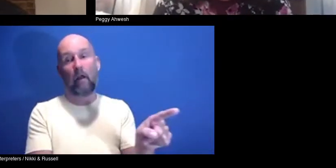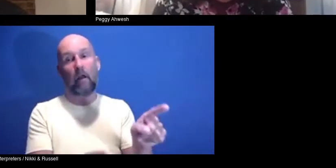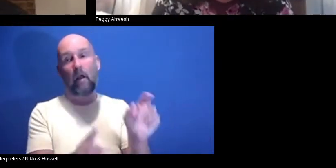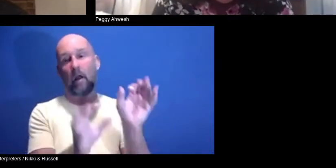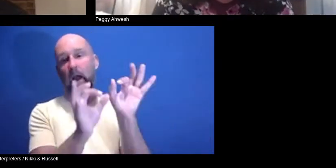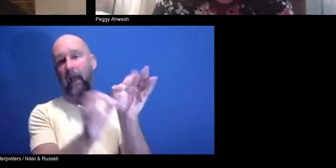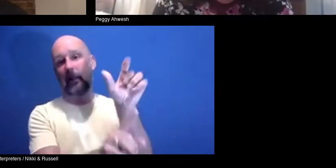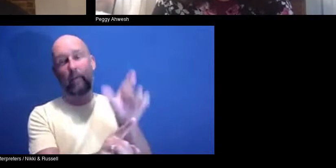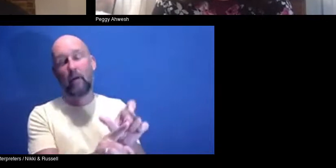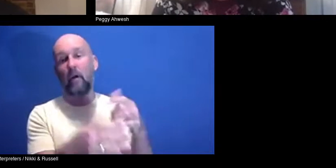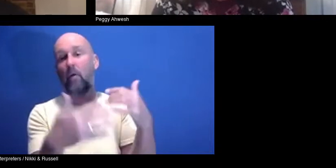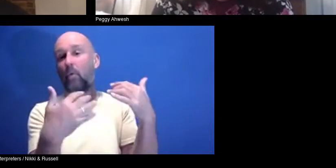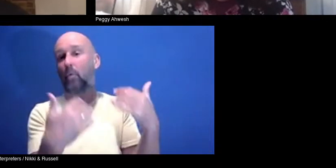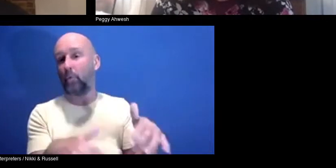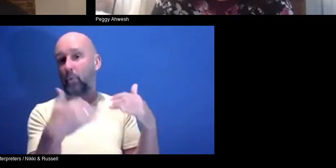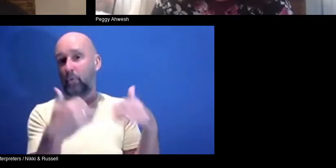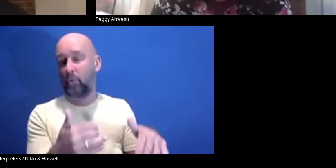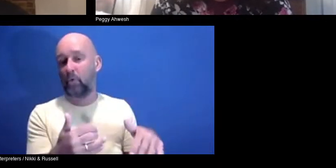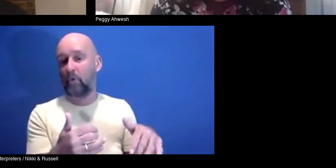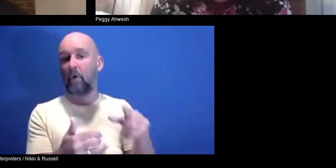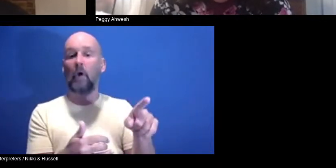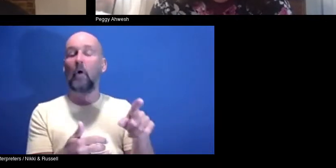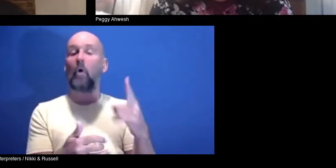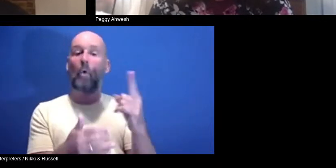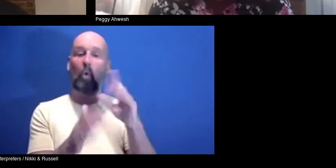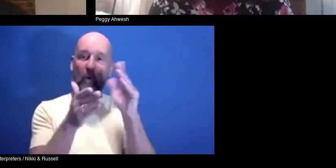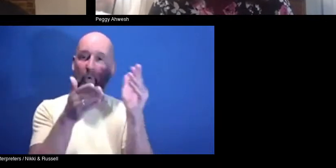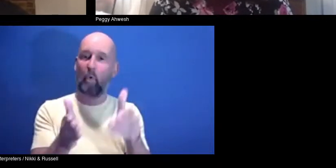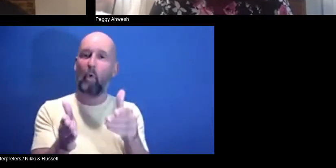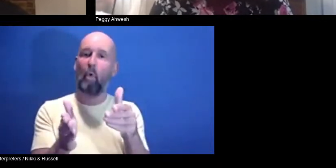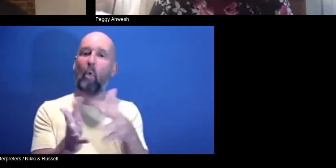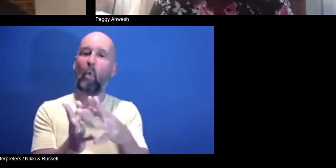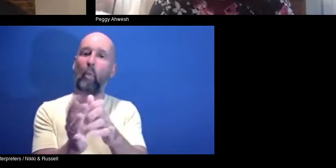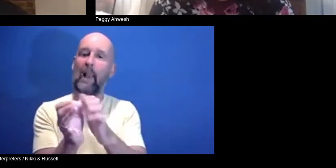incredible. And we're working on a project about Wilhelm Reich.